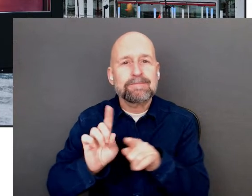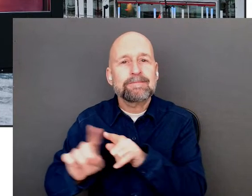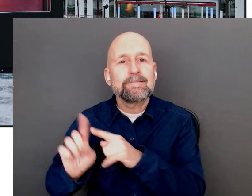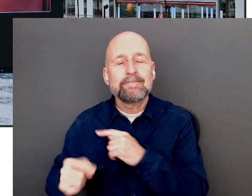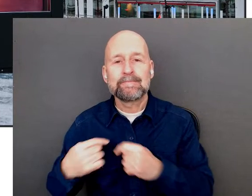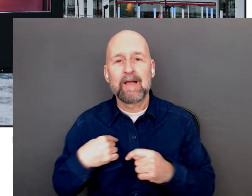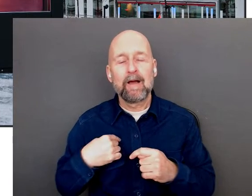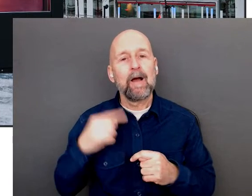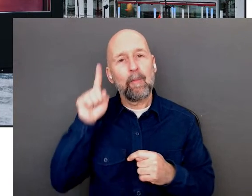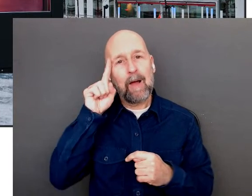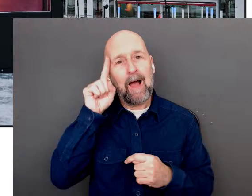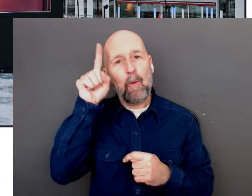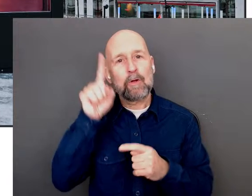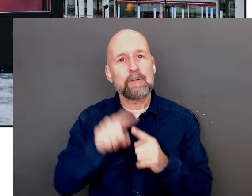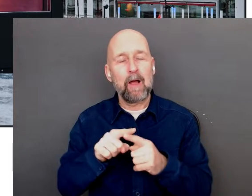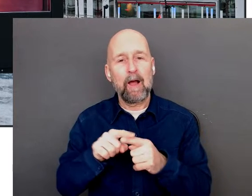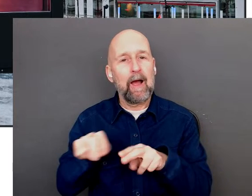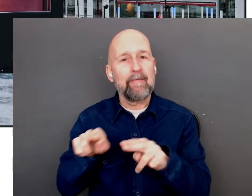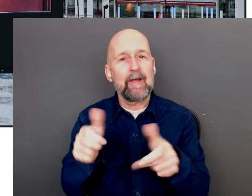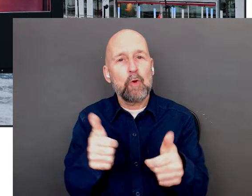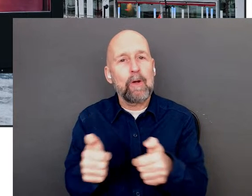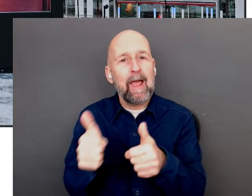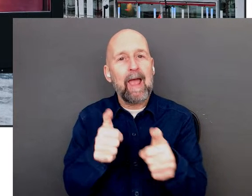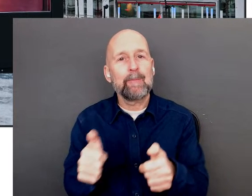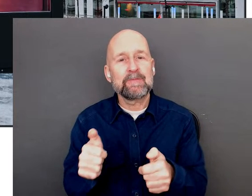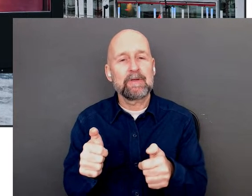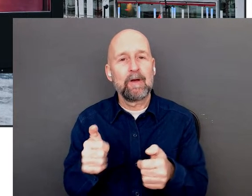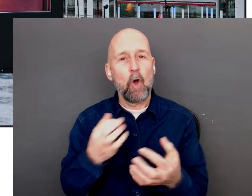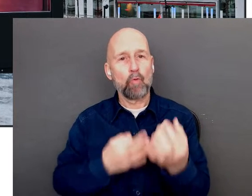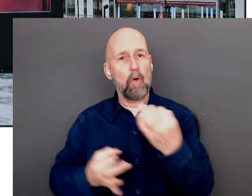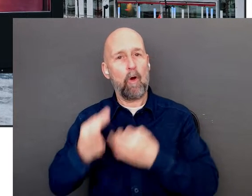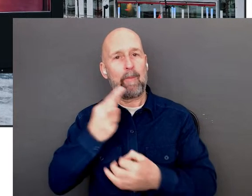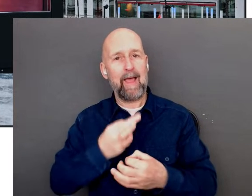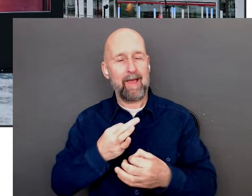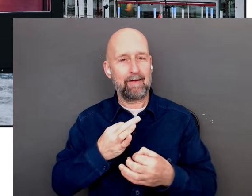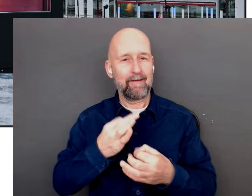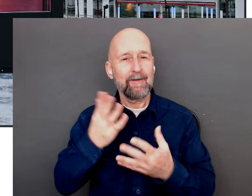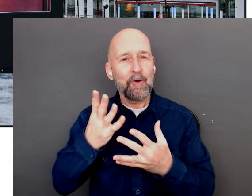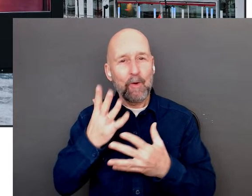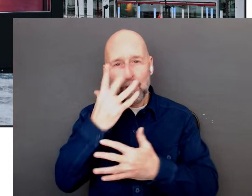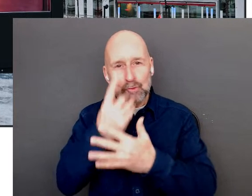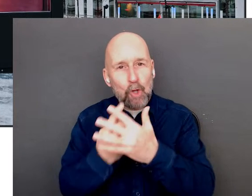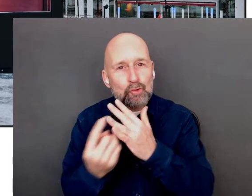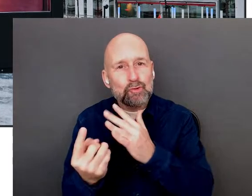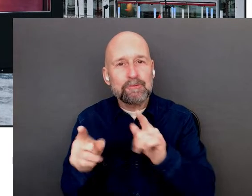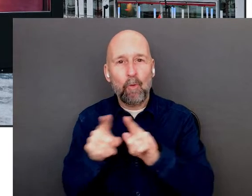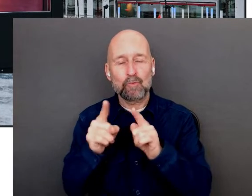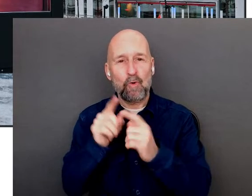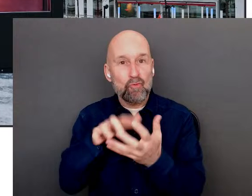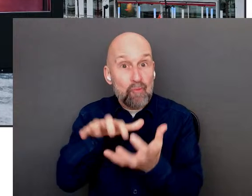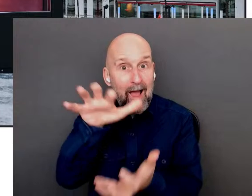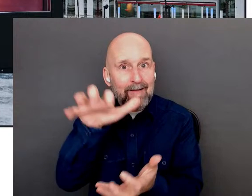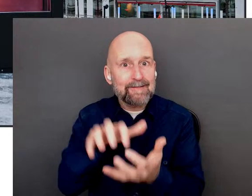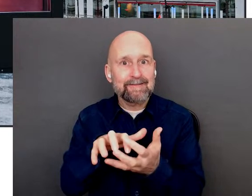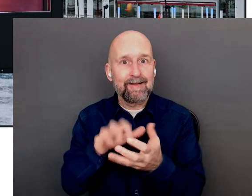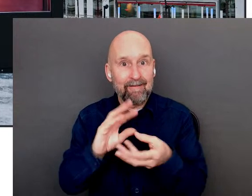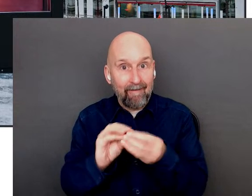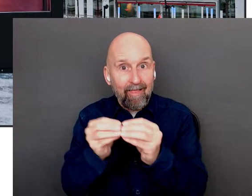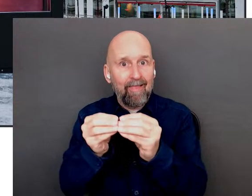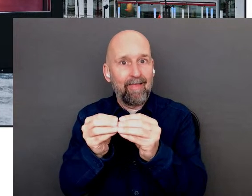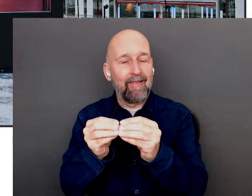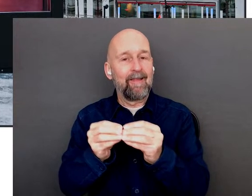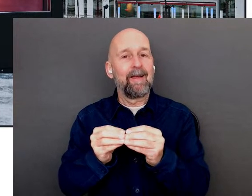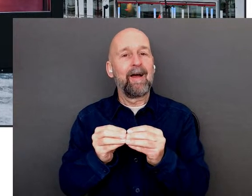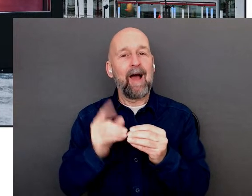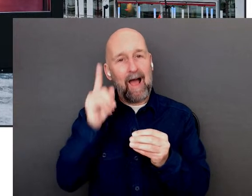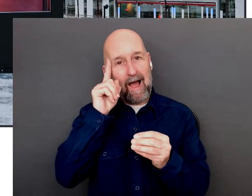video games. I was big into like role-playing games and Dungeons and Dragons and stuff like that. And I wanted to, well,